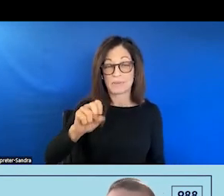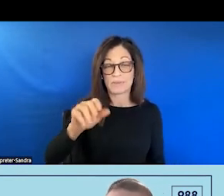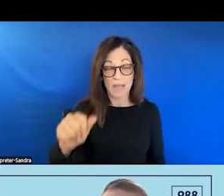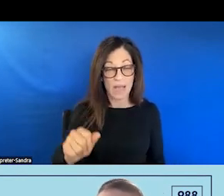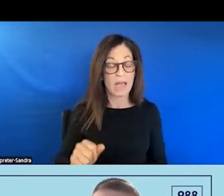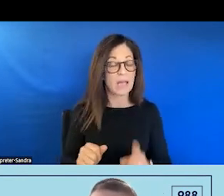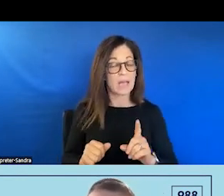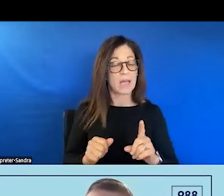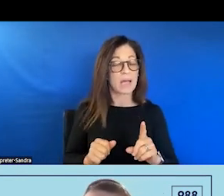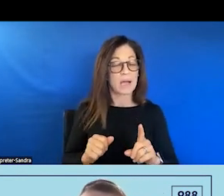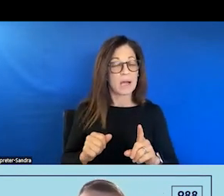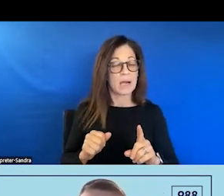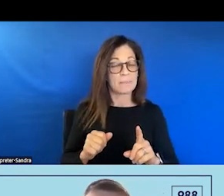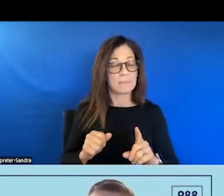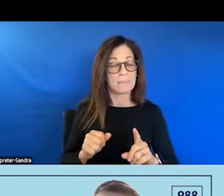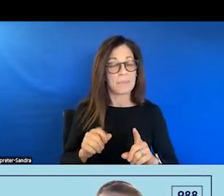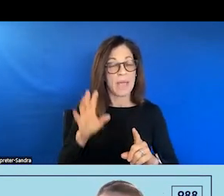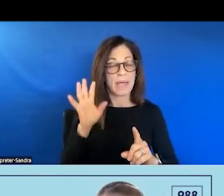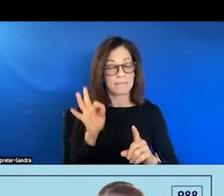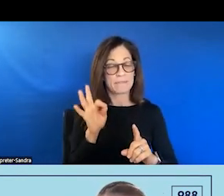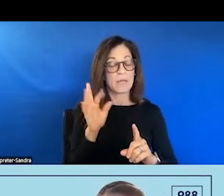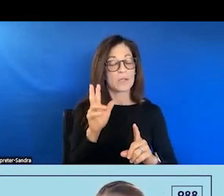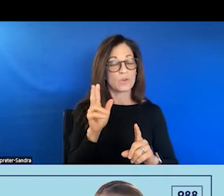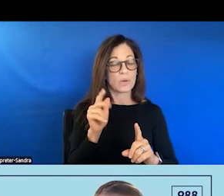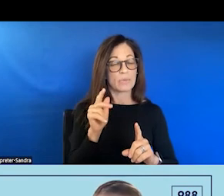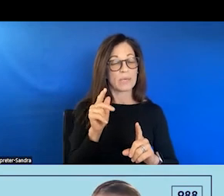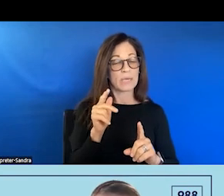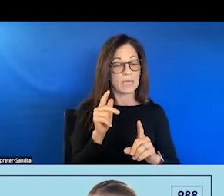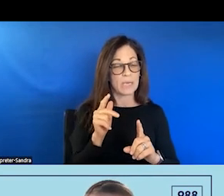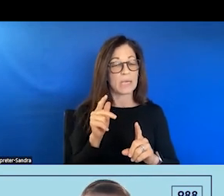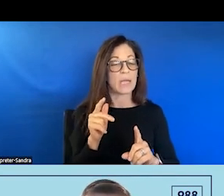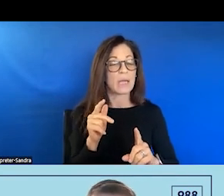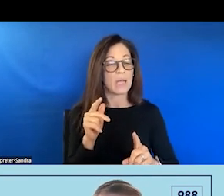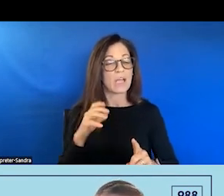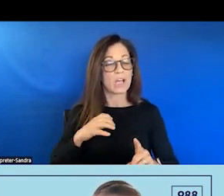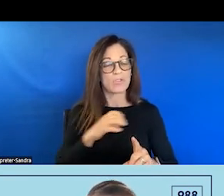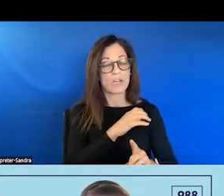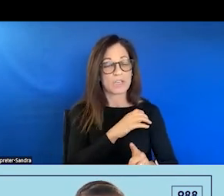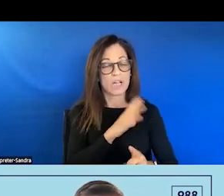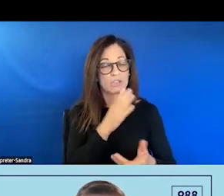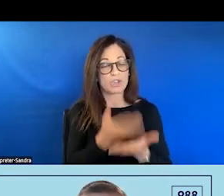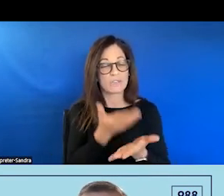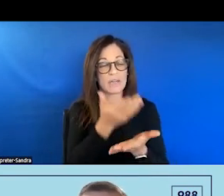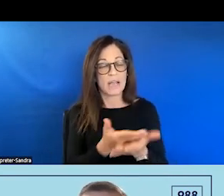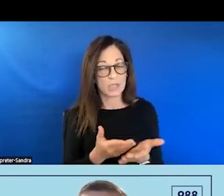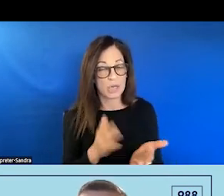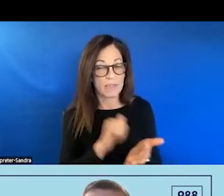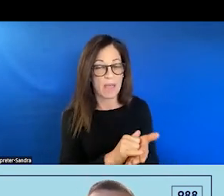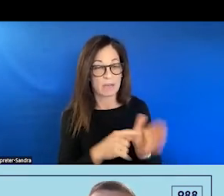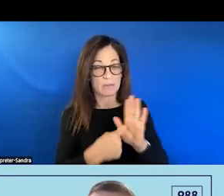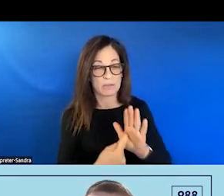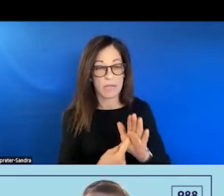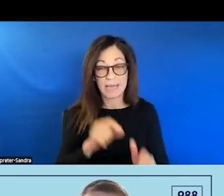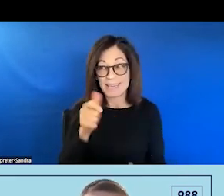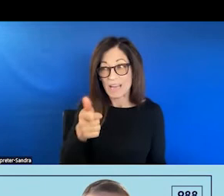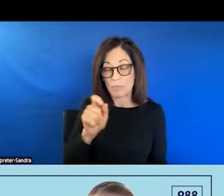Justification, which you will see in there our request of $10.7 billion